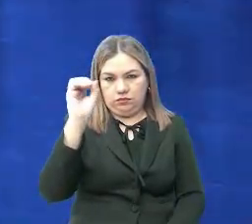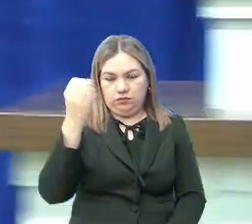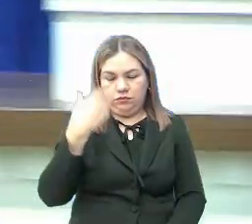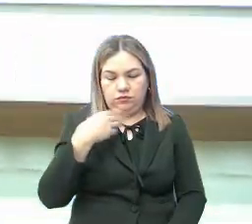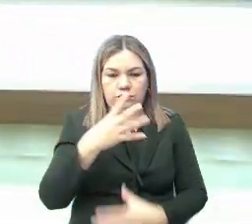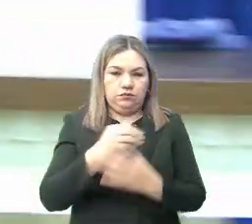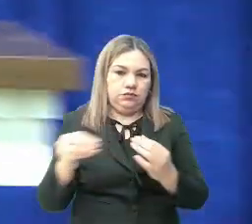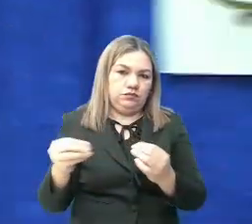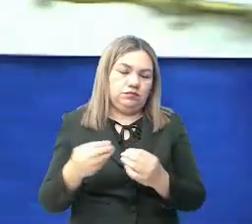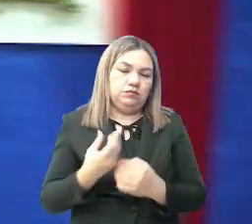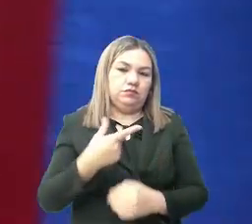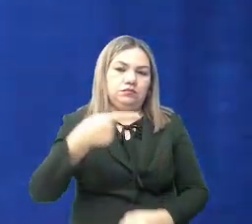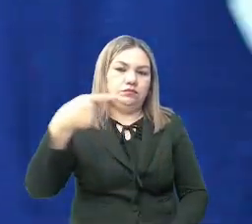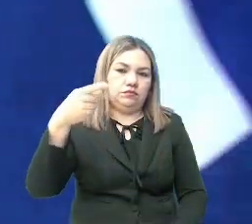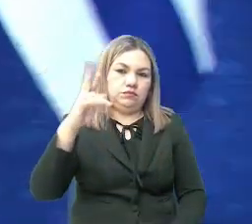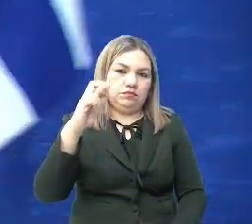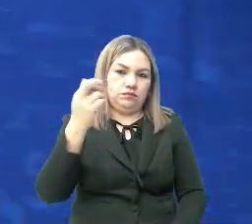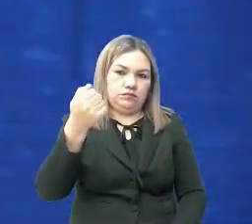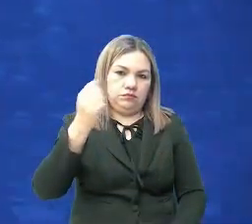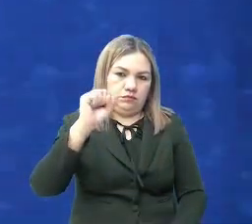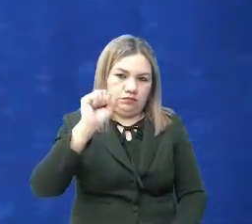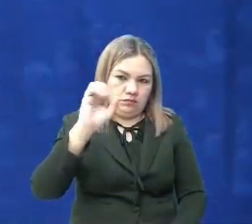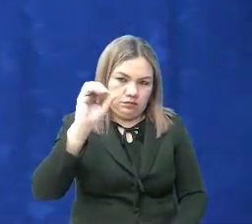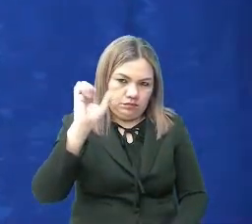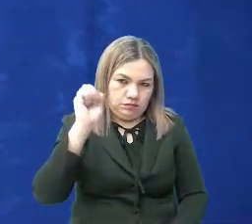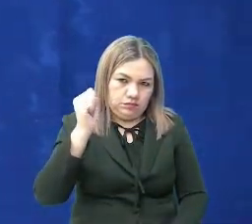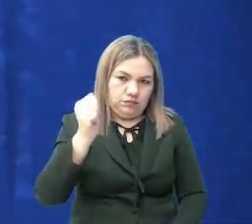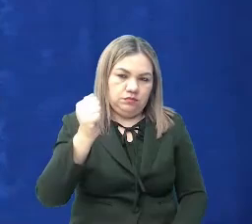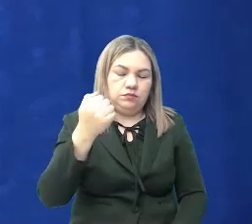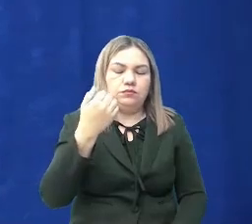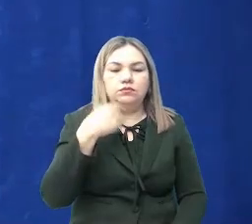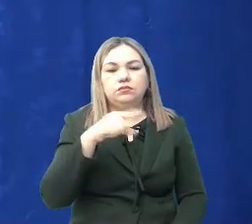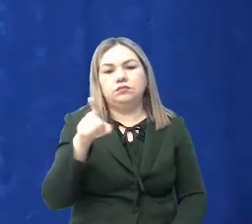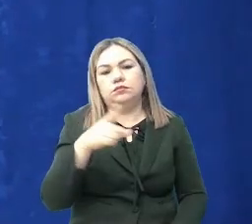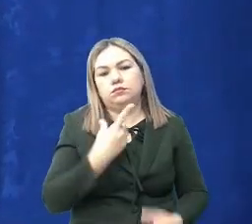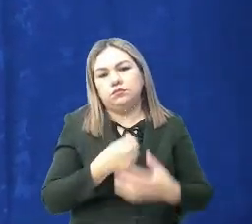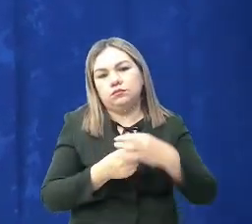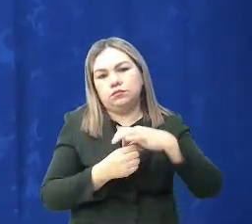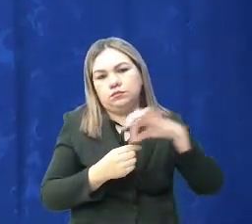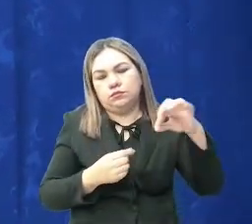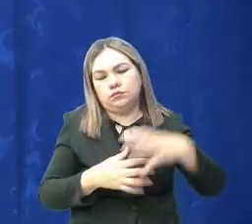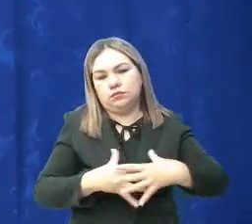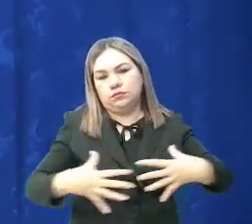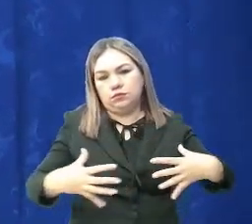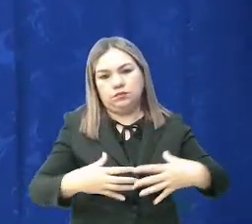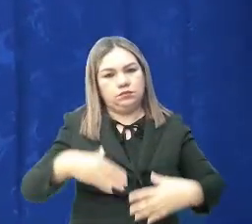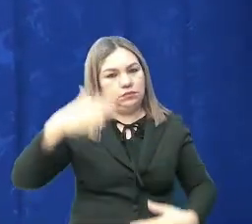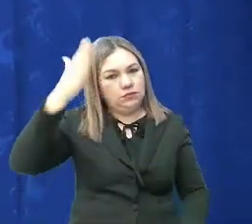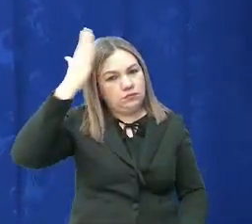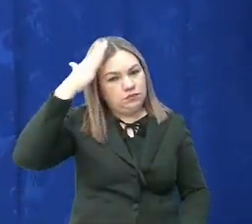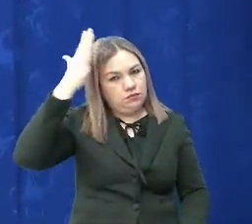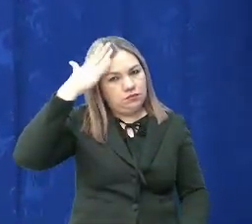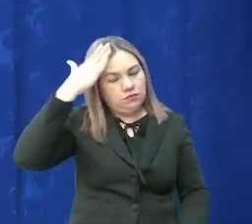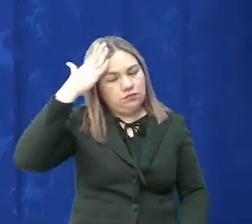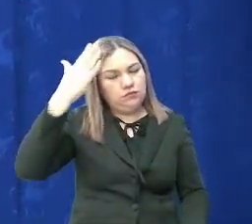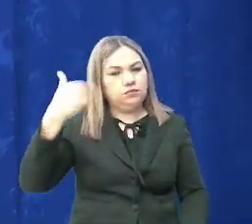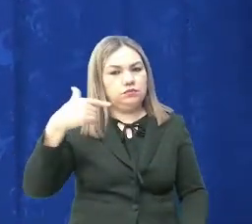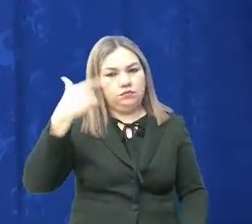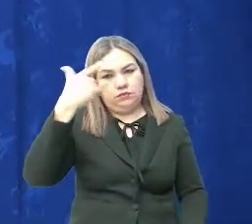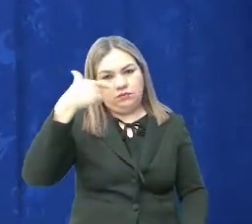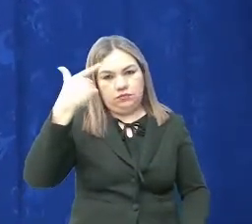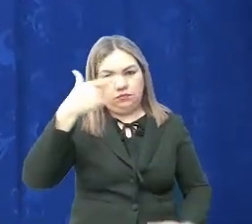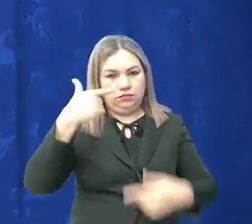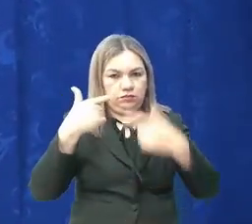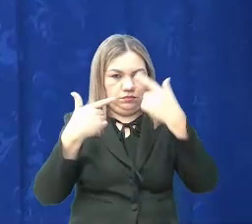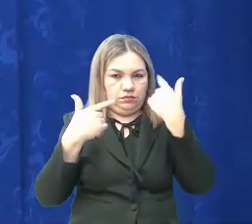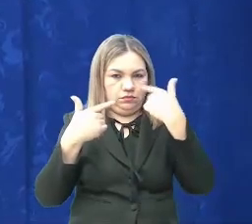to the very end? You need to remove the fat from your